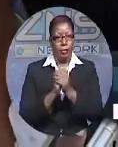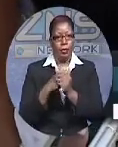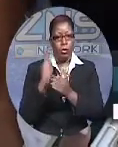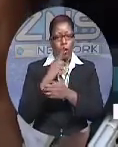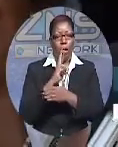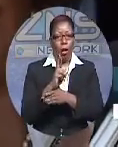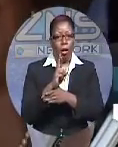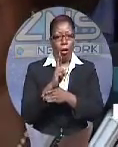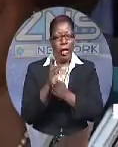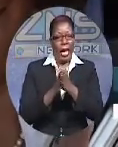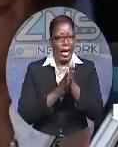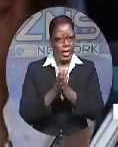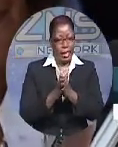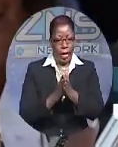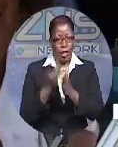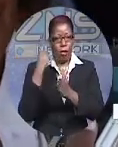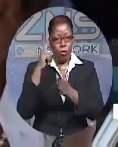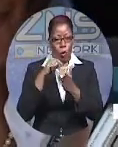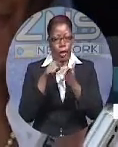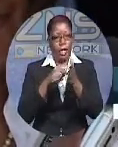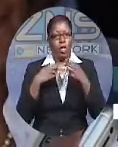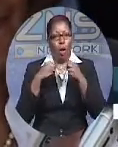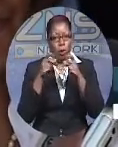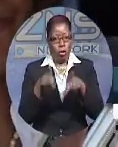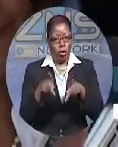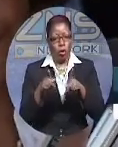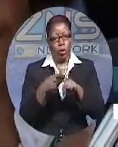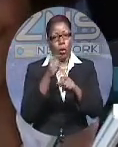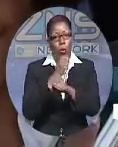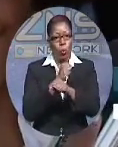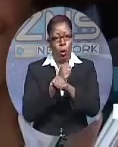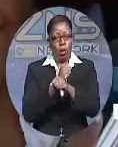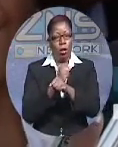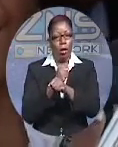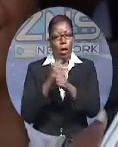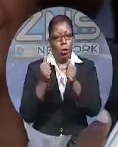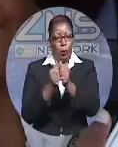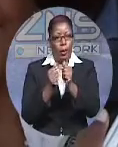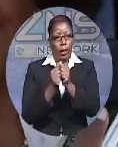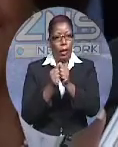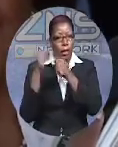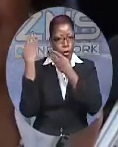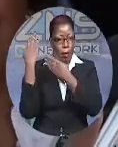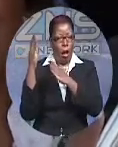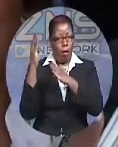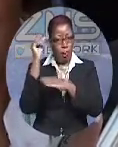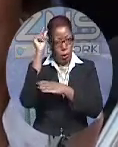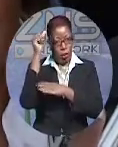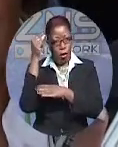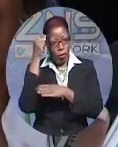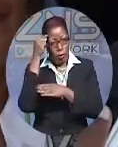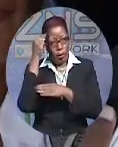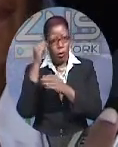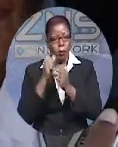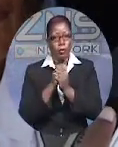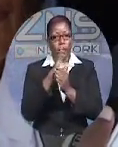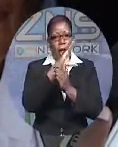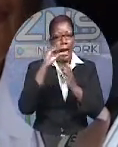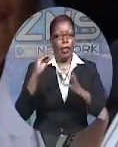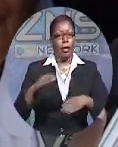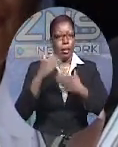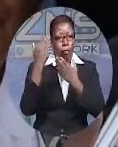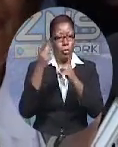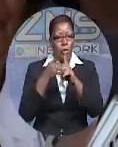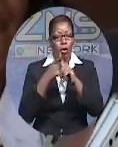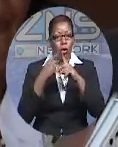about the opportunity for us to work together with the government of the Bahamas, and we're very impressed with the commitment to health. That is, after